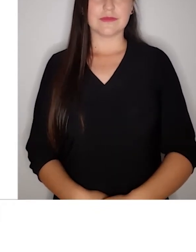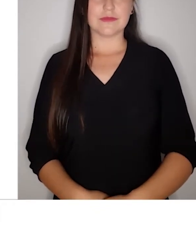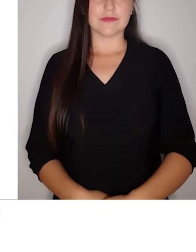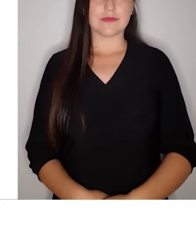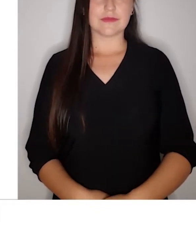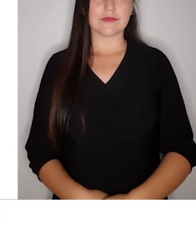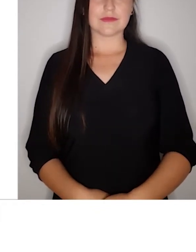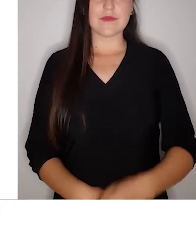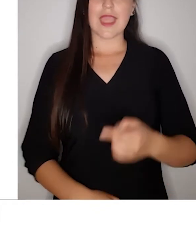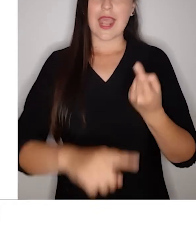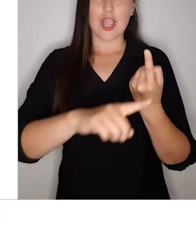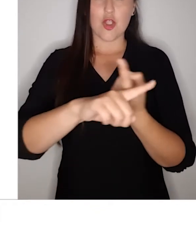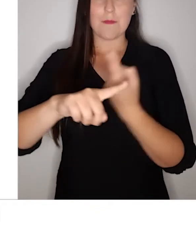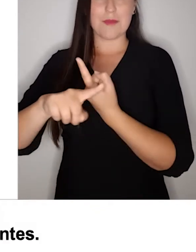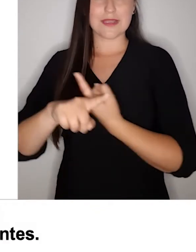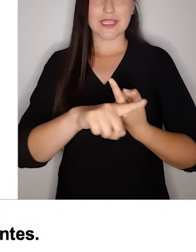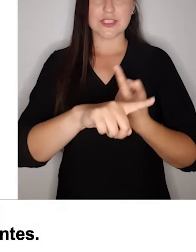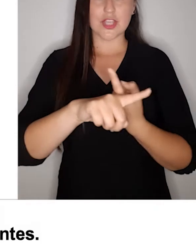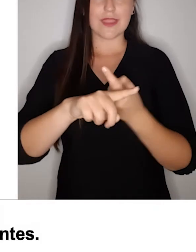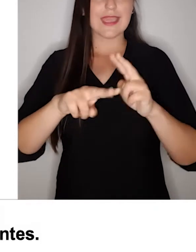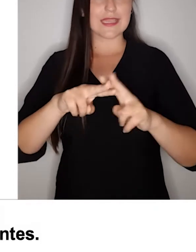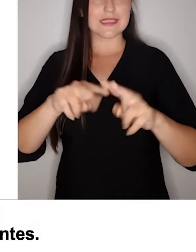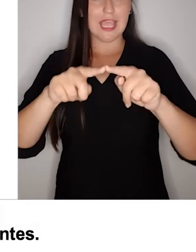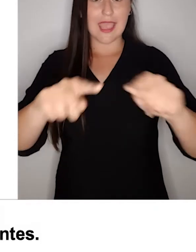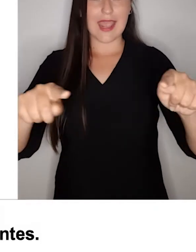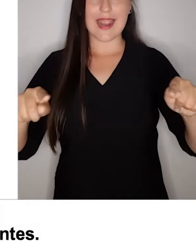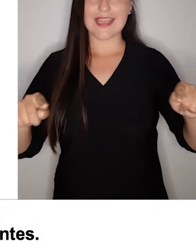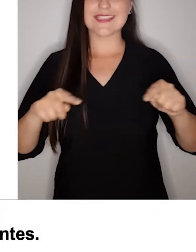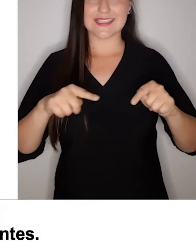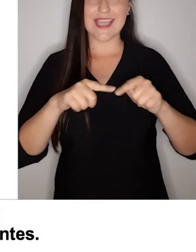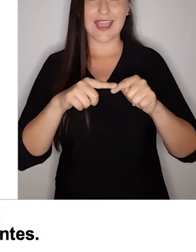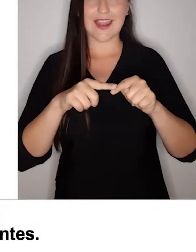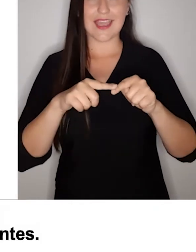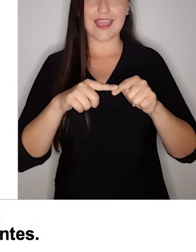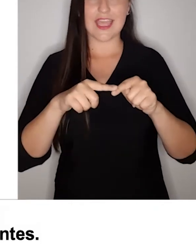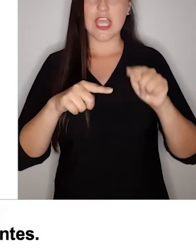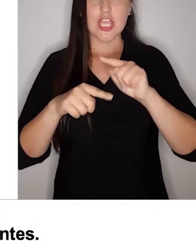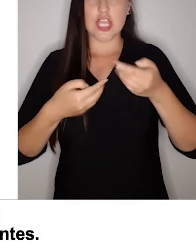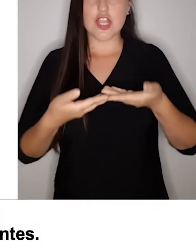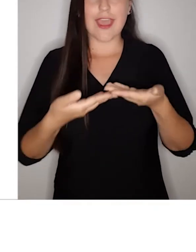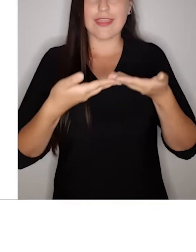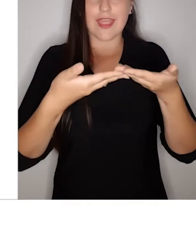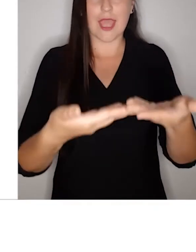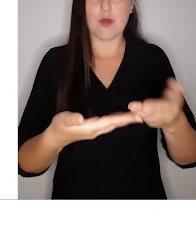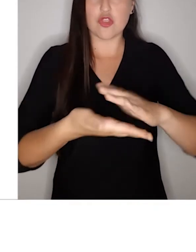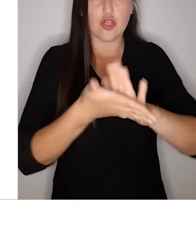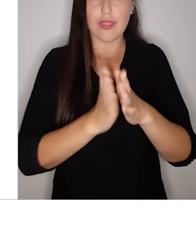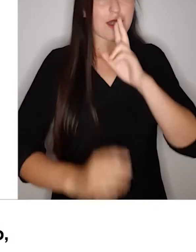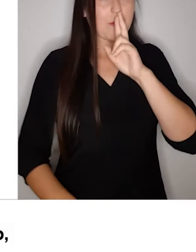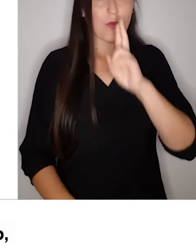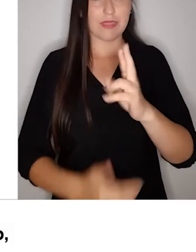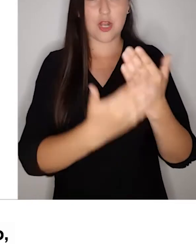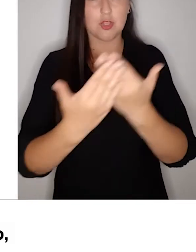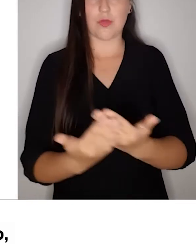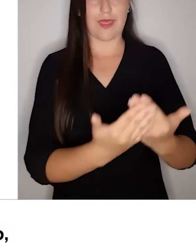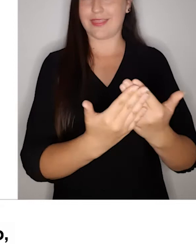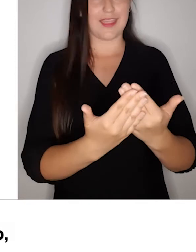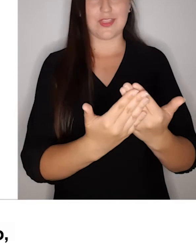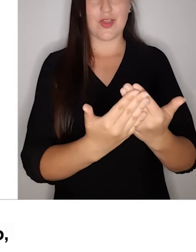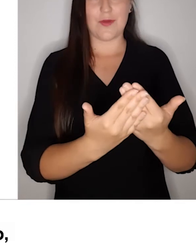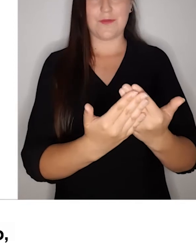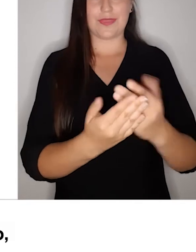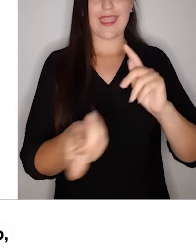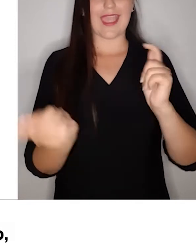Dialogic conversations in the classroom, in which we don't give the pupils all the answers. Rather than